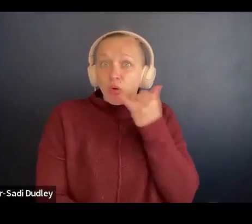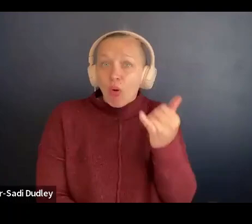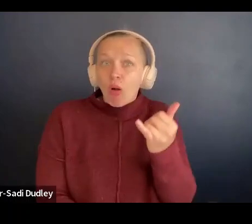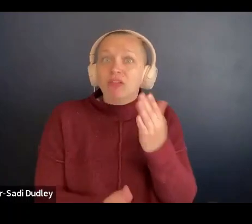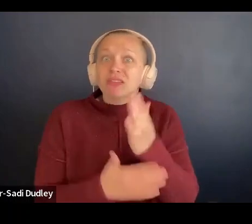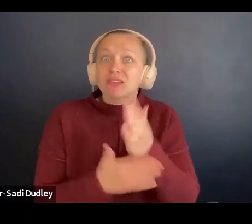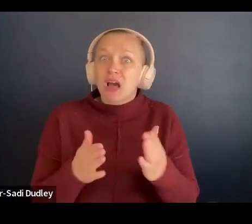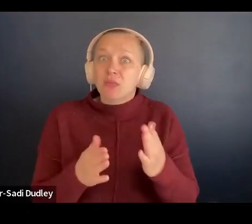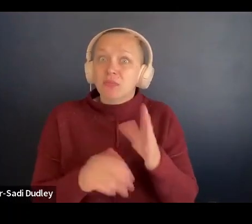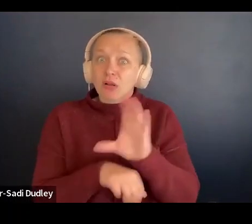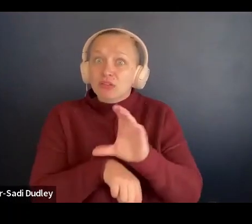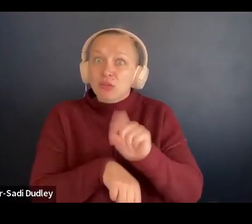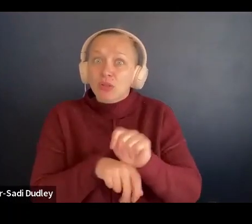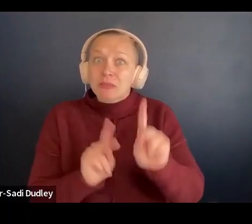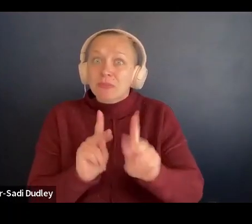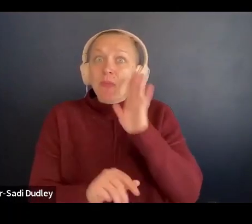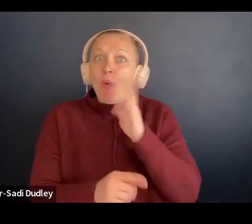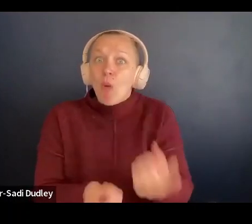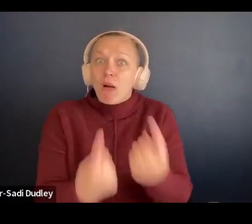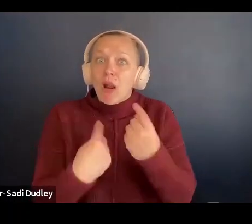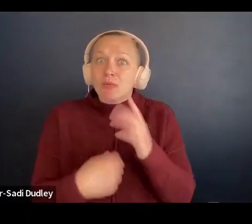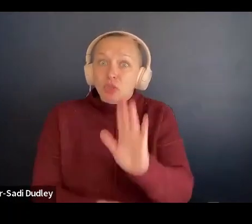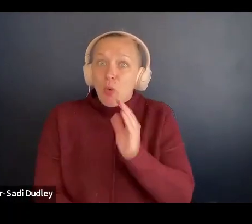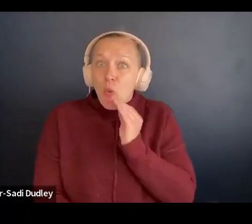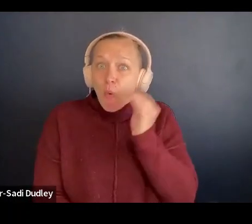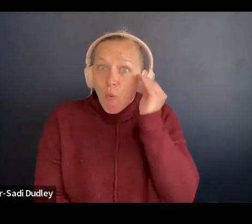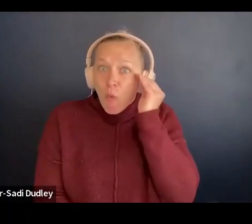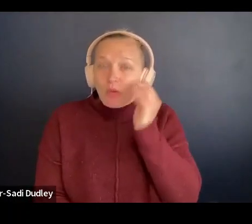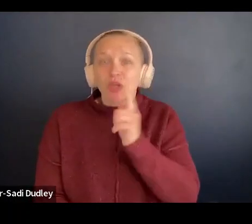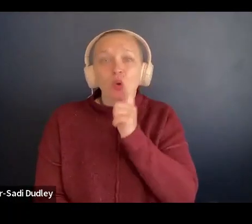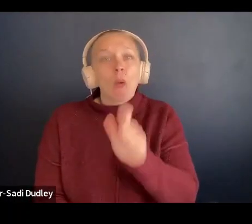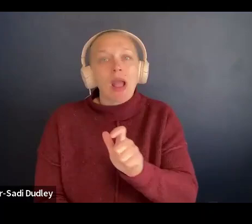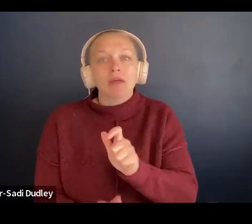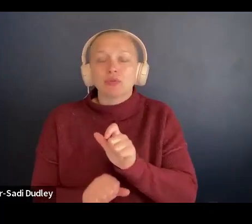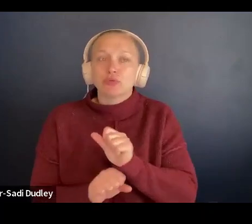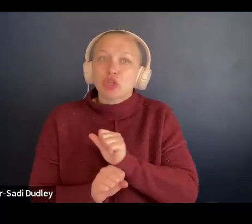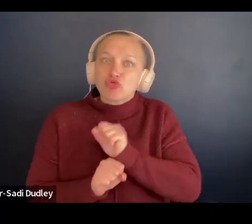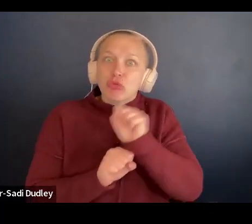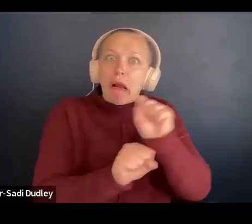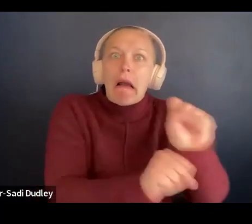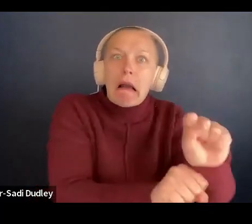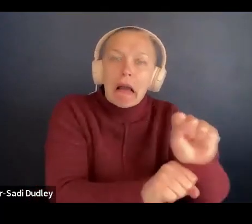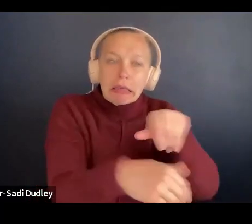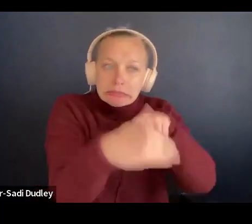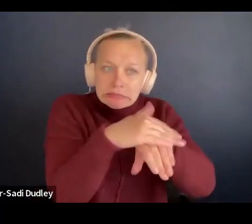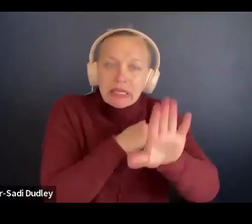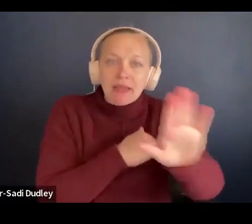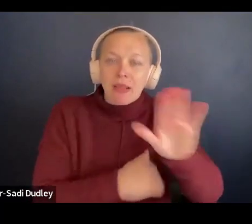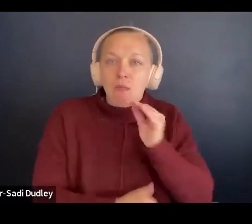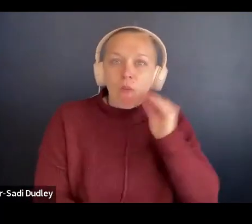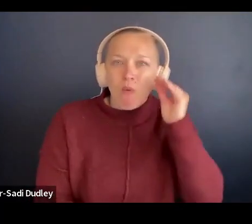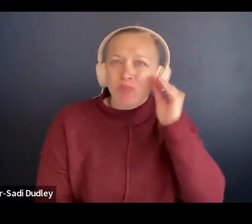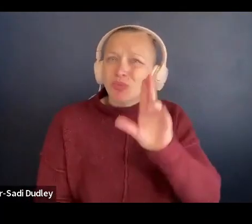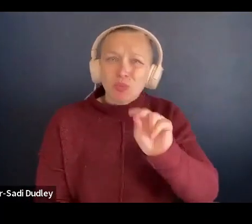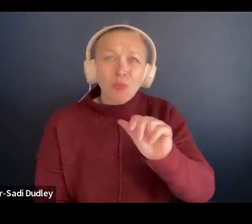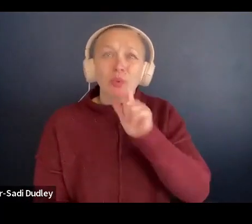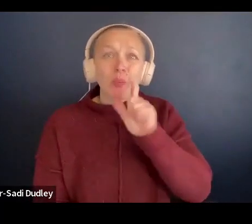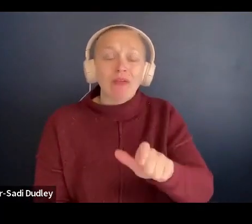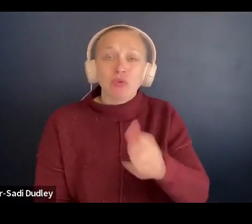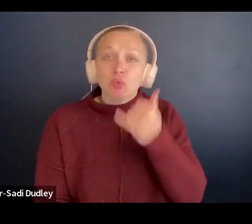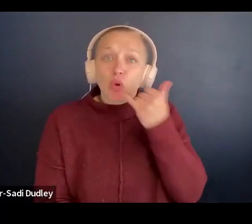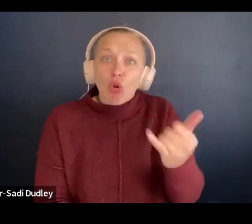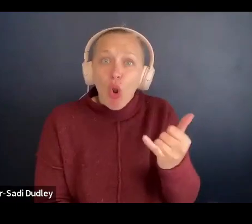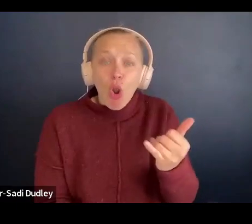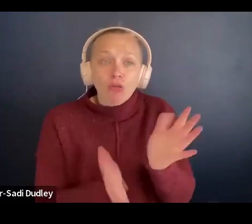house. Funeral homes will come to your house. You don't always have to feel like you have to go to a funeral home to pre-plan. You can call and